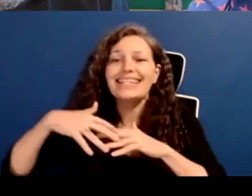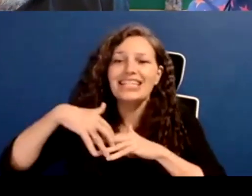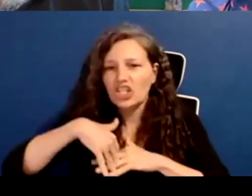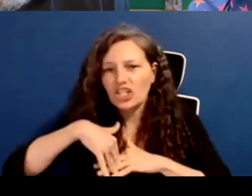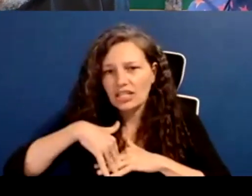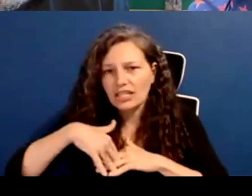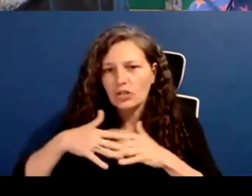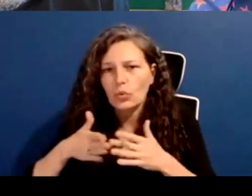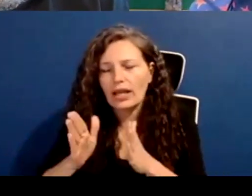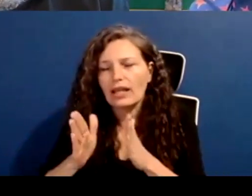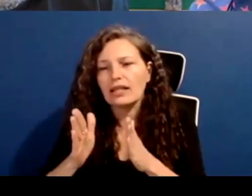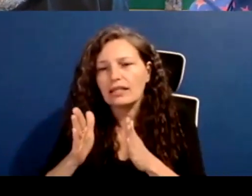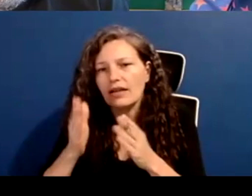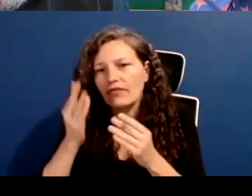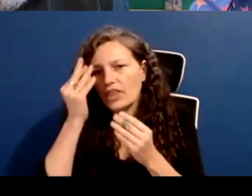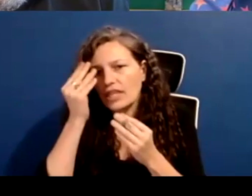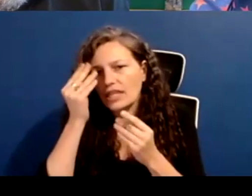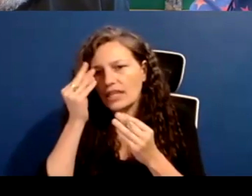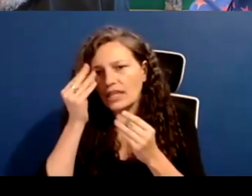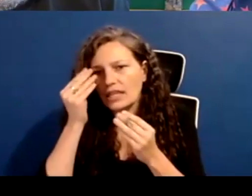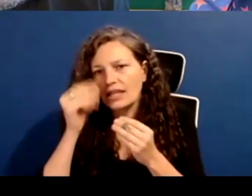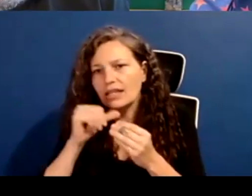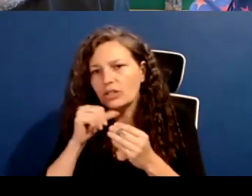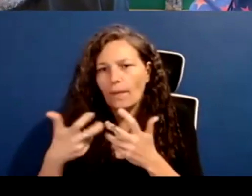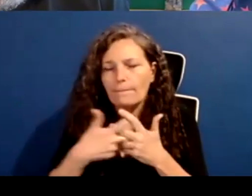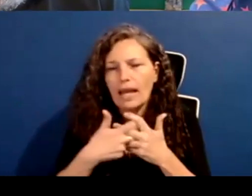West, as Dr. Kenny so